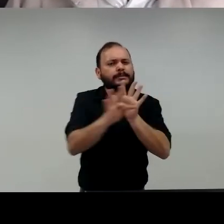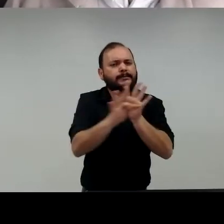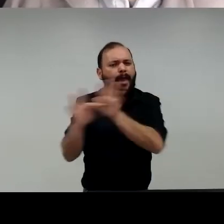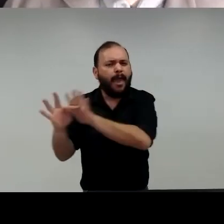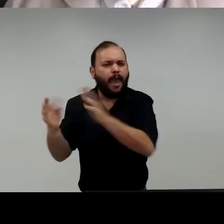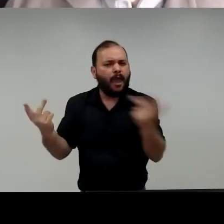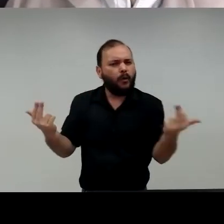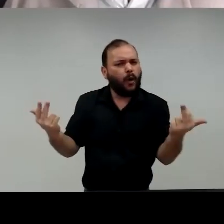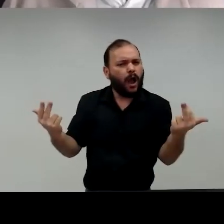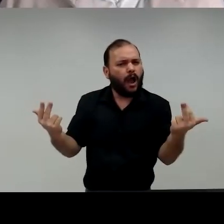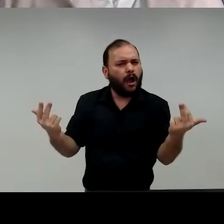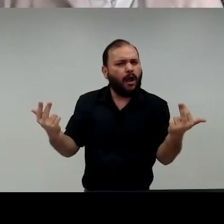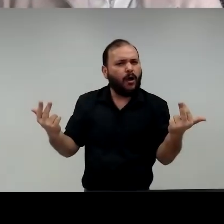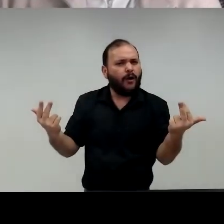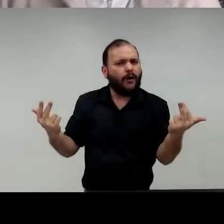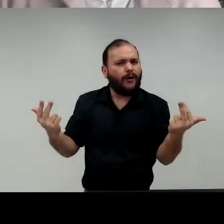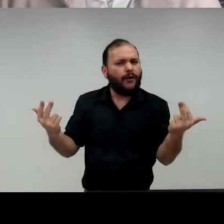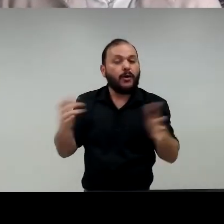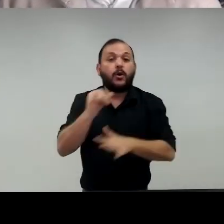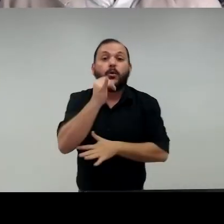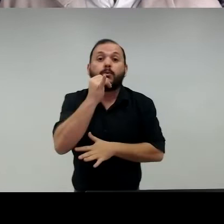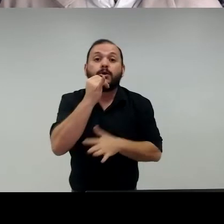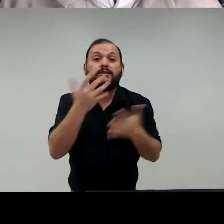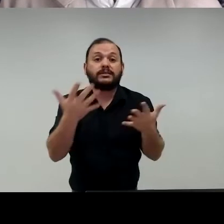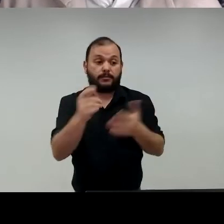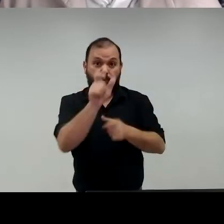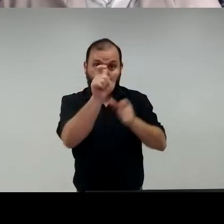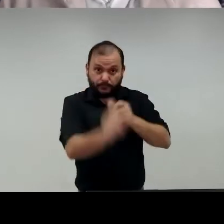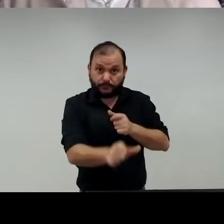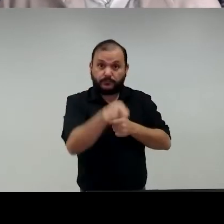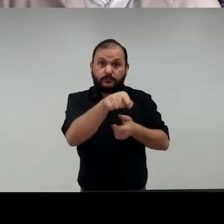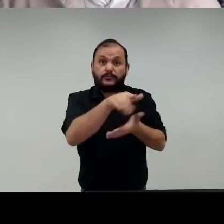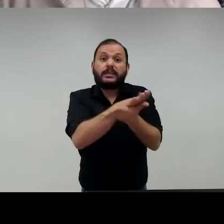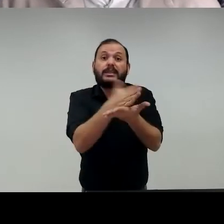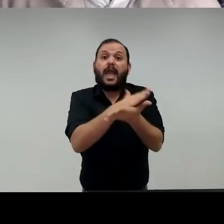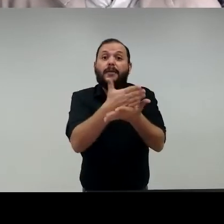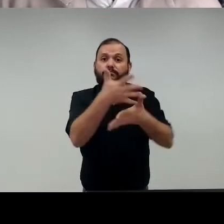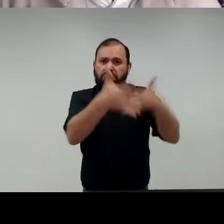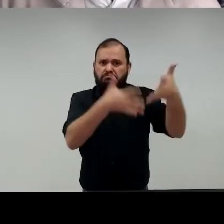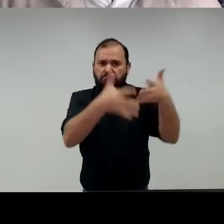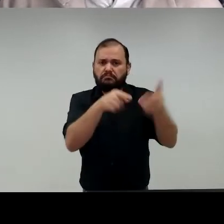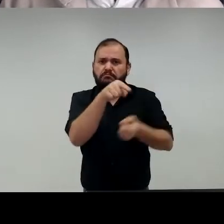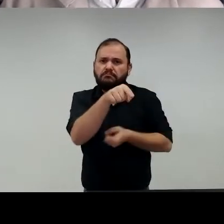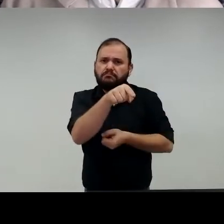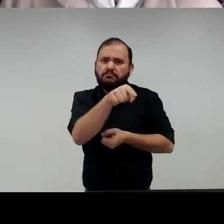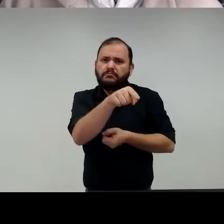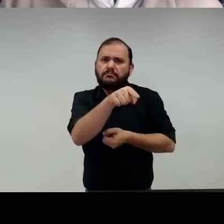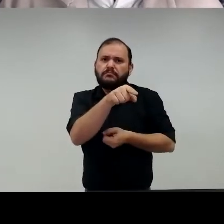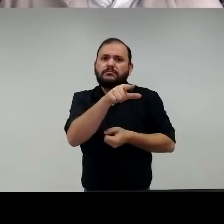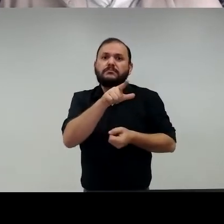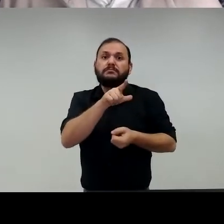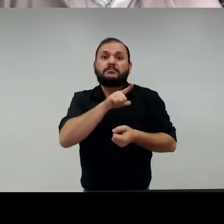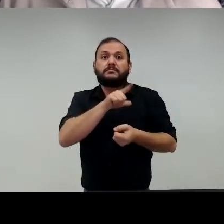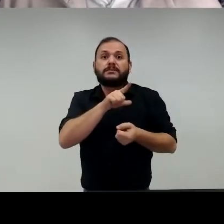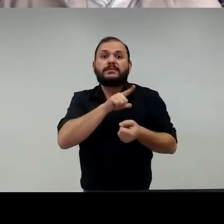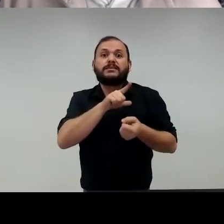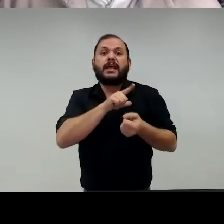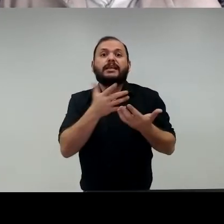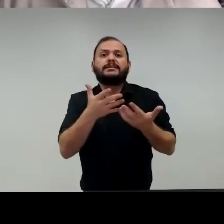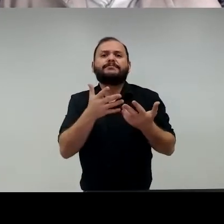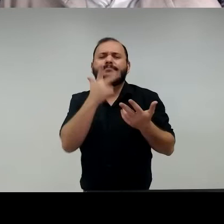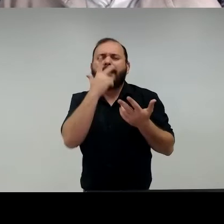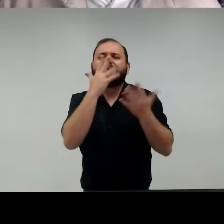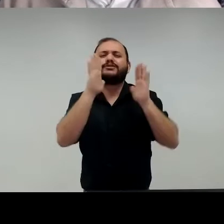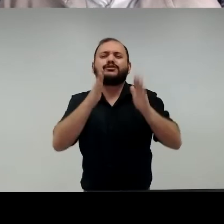I talk about norms among French sign language interpreters, there is a very strong norm that there